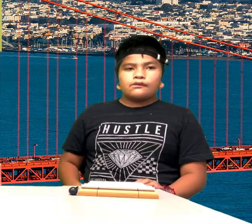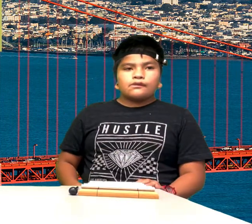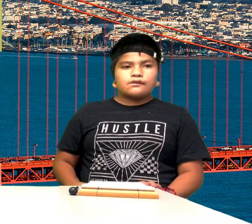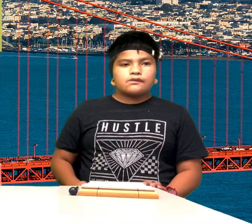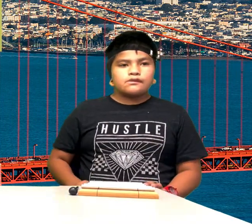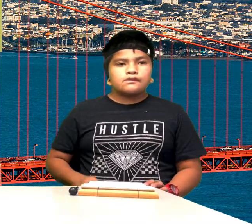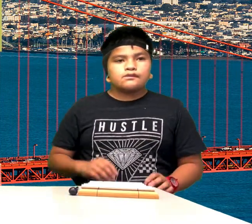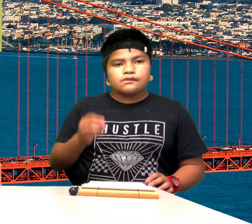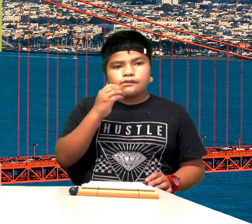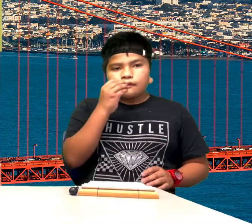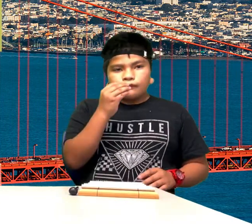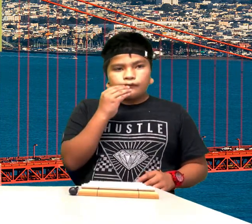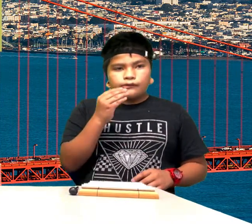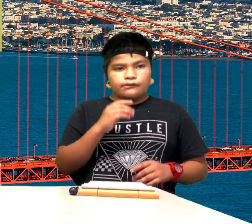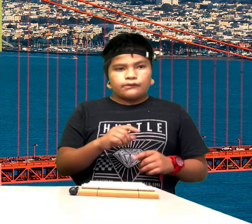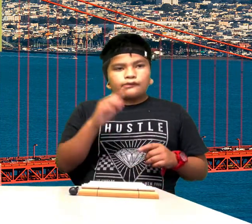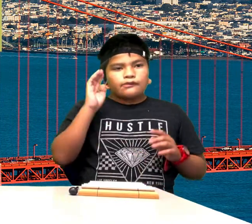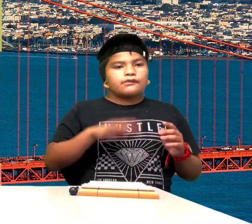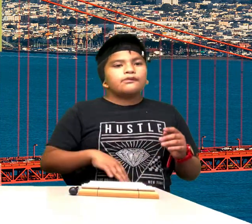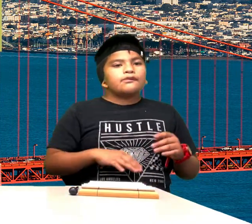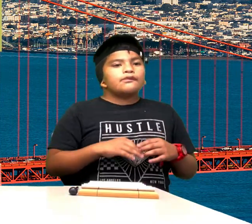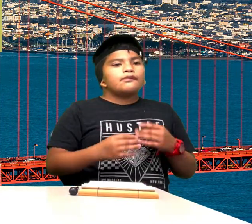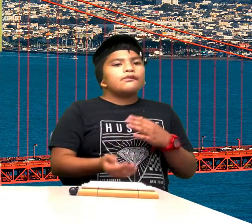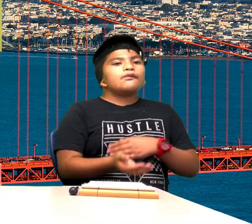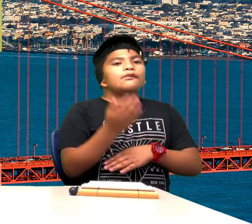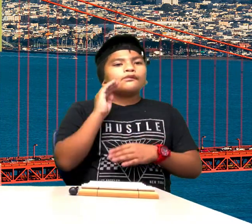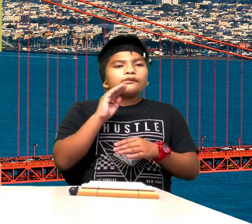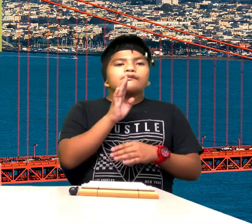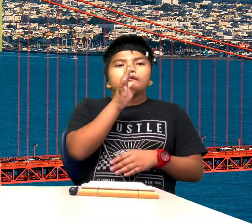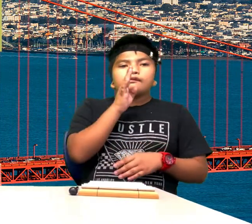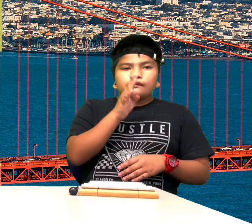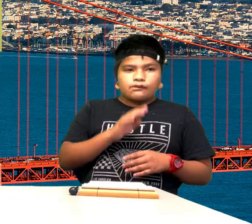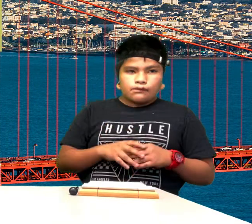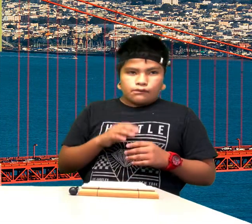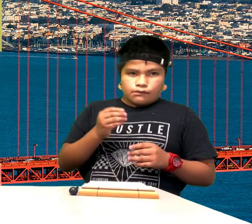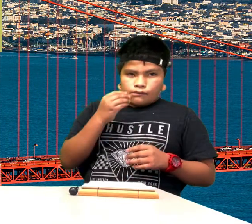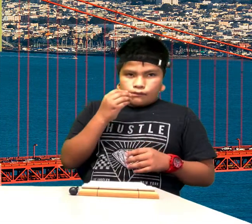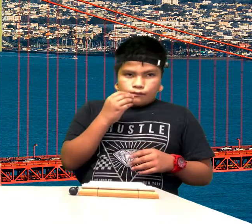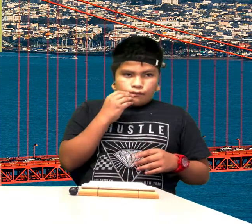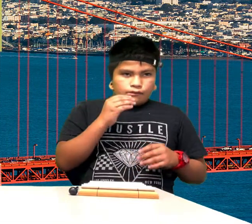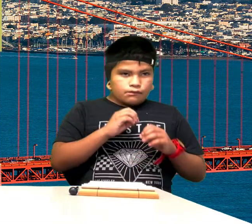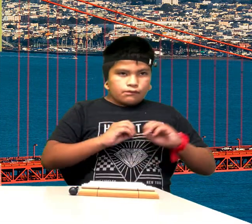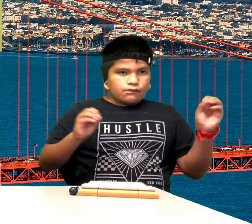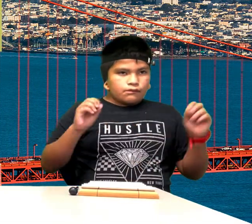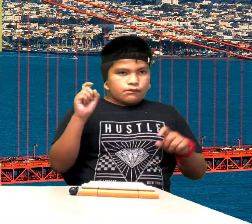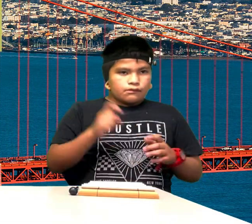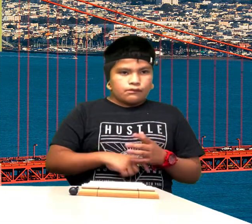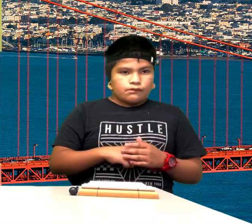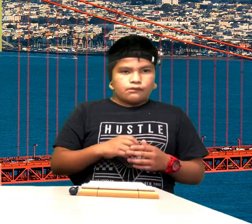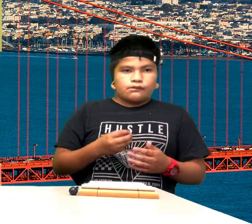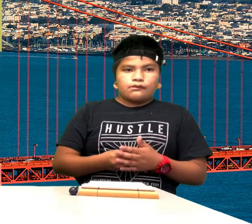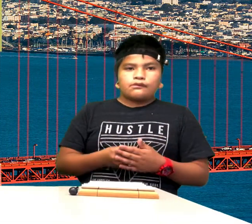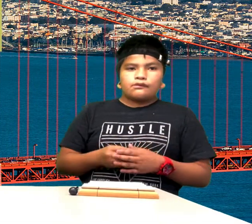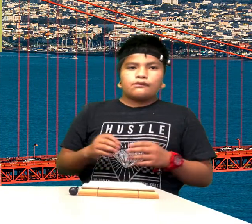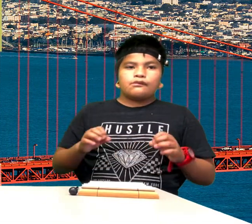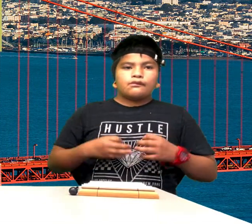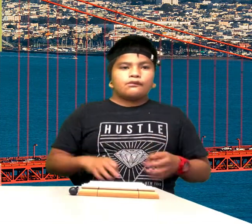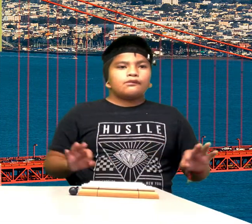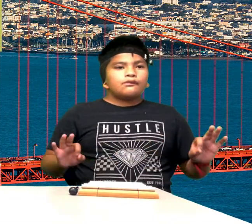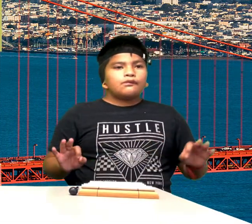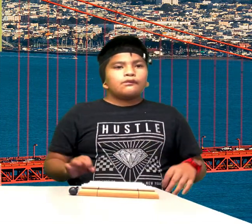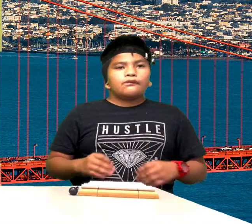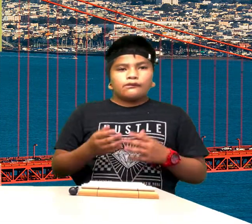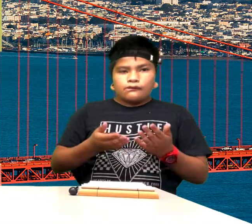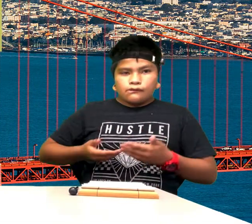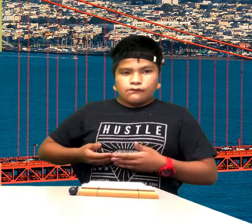Food. Did you know that breakfast and lunch are free for Centralia scholars? Even if you bring your lunch or something to